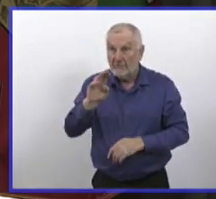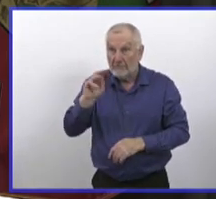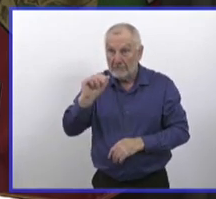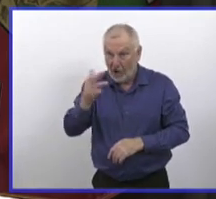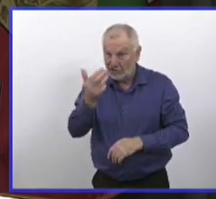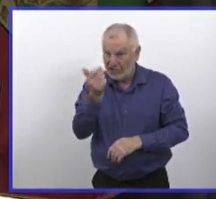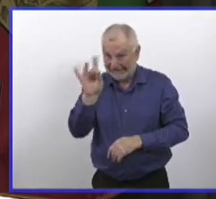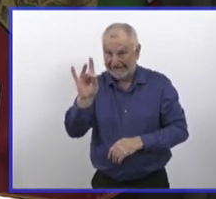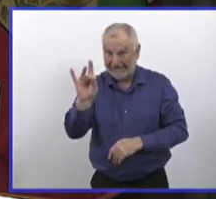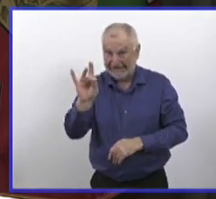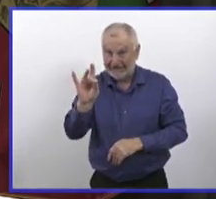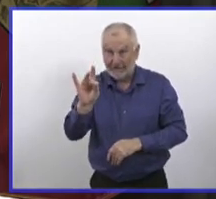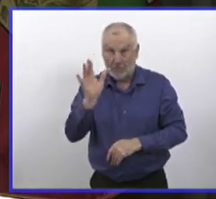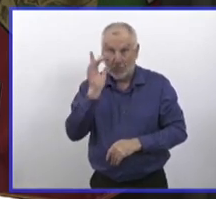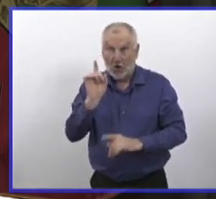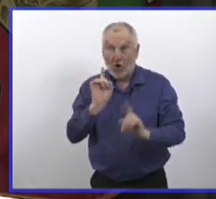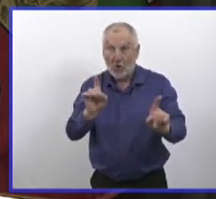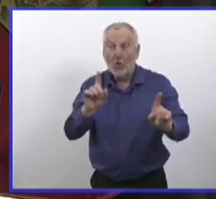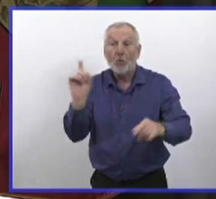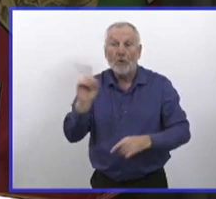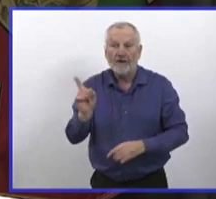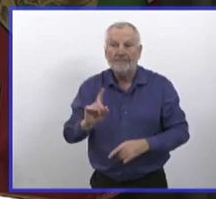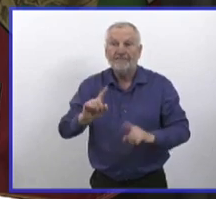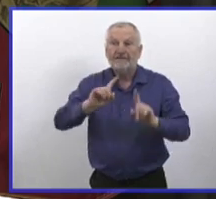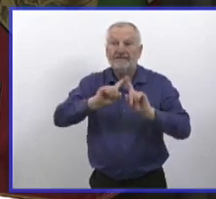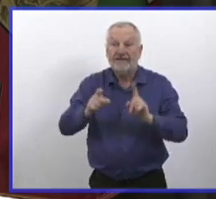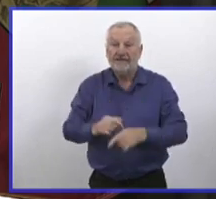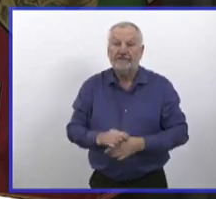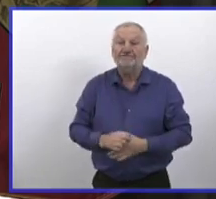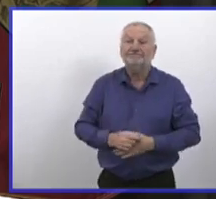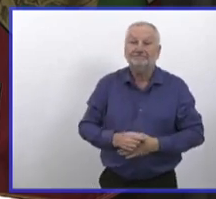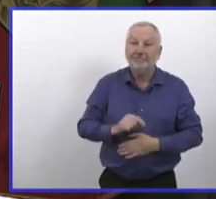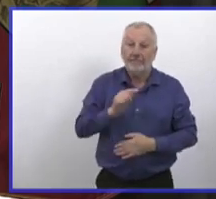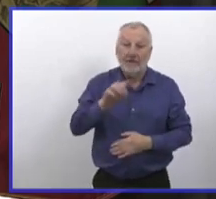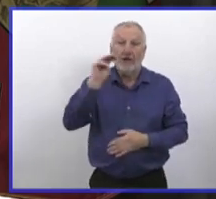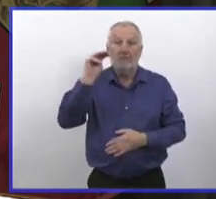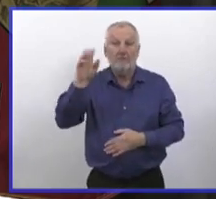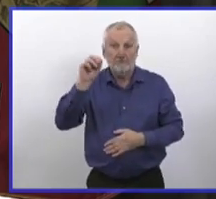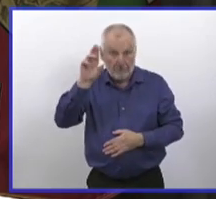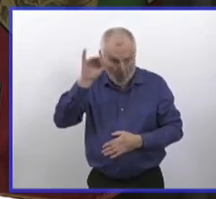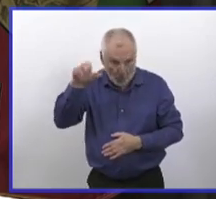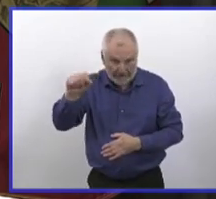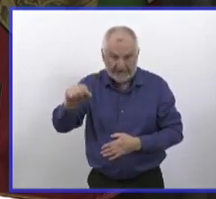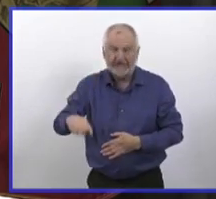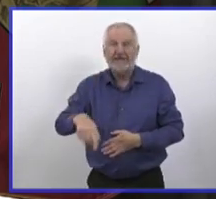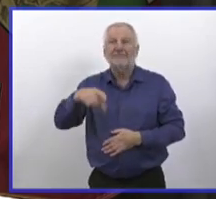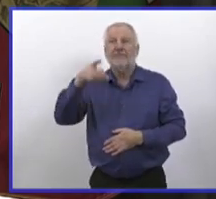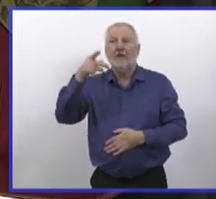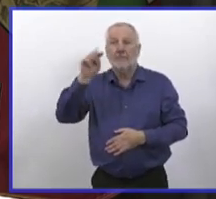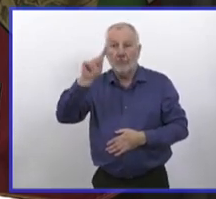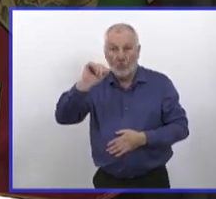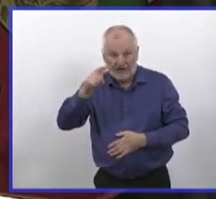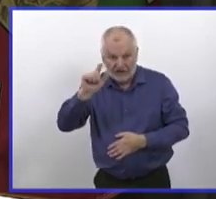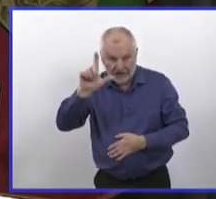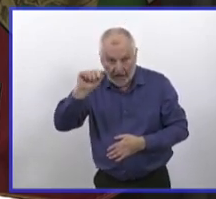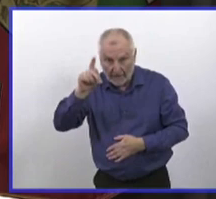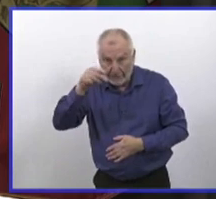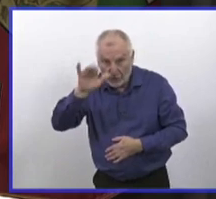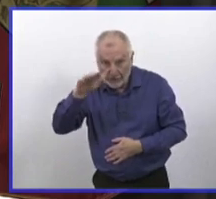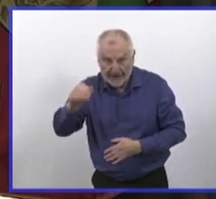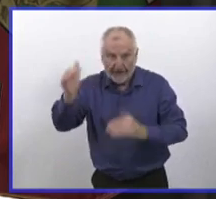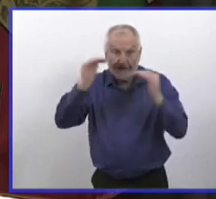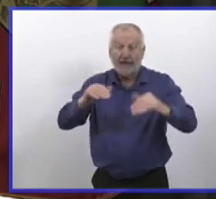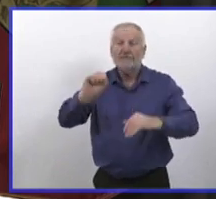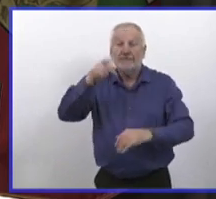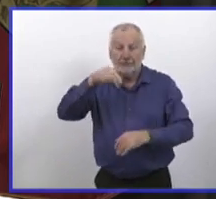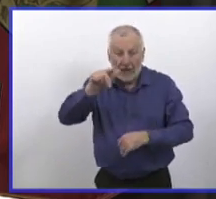have visited Morris, Portage-la Prairie, Sprague, Pilots Mound, Niverville, Gimli,